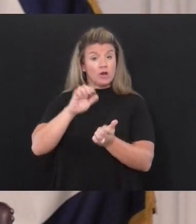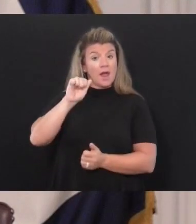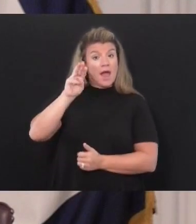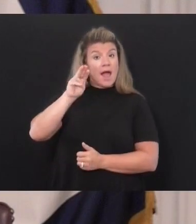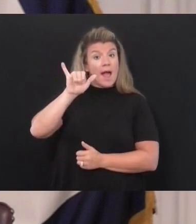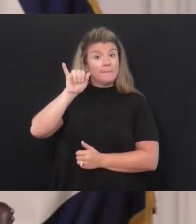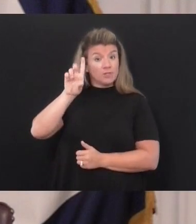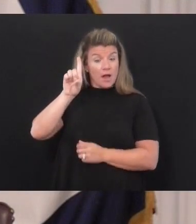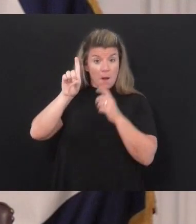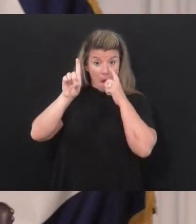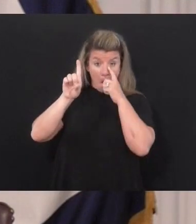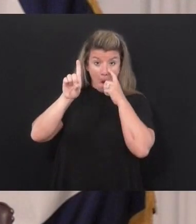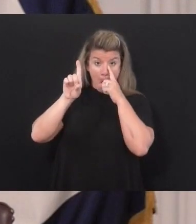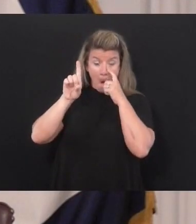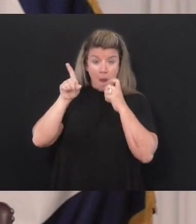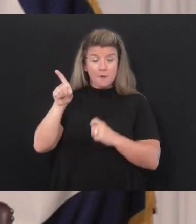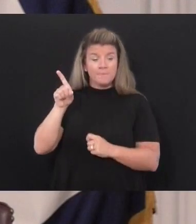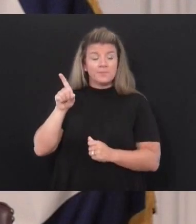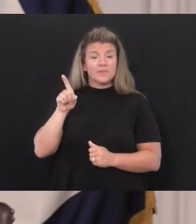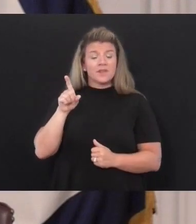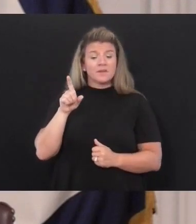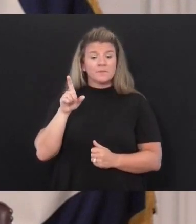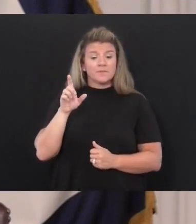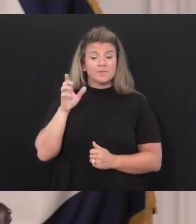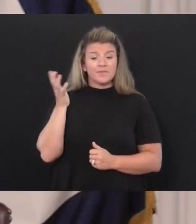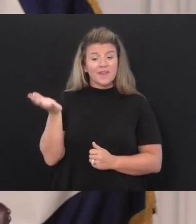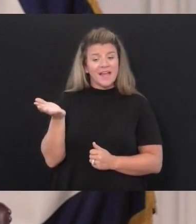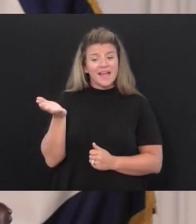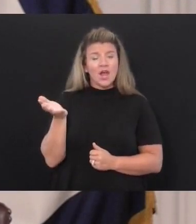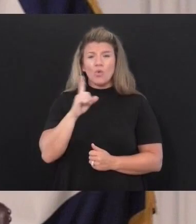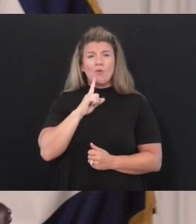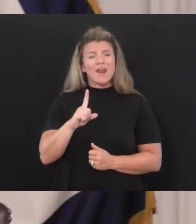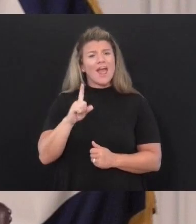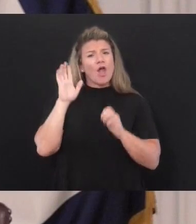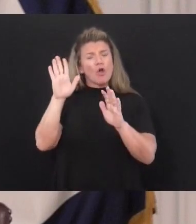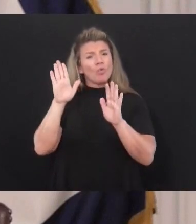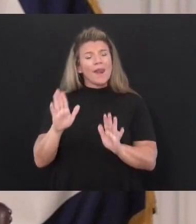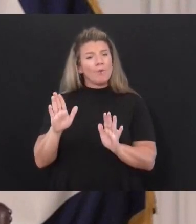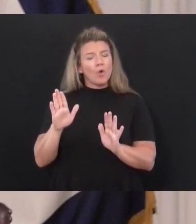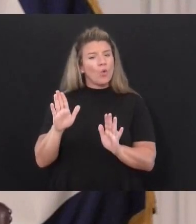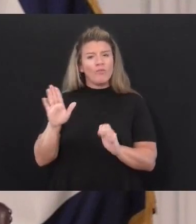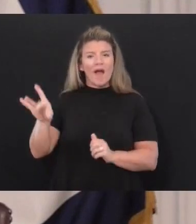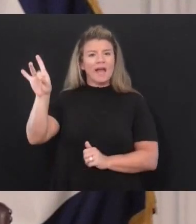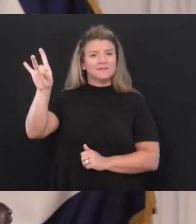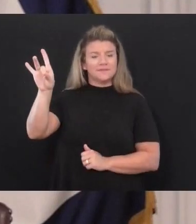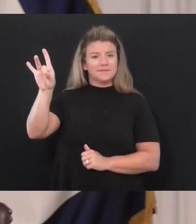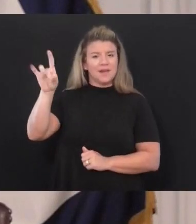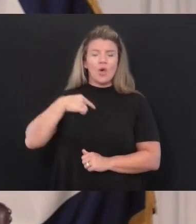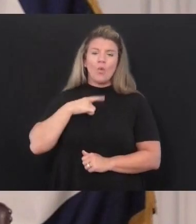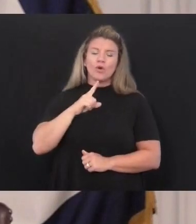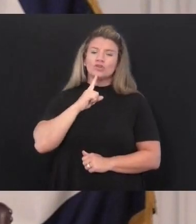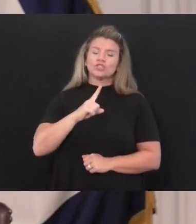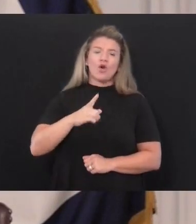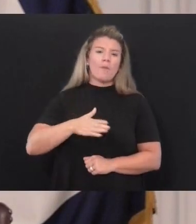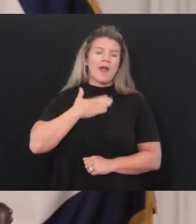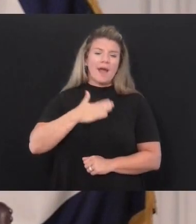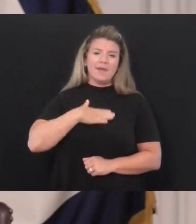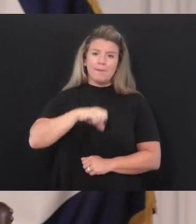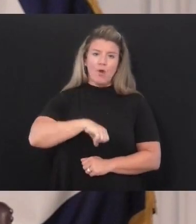experts on that. So maybe, Ein, I'll start, and then I'll throw it over to you if that's okay.